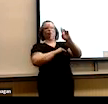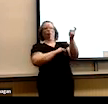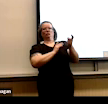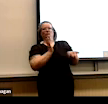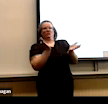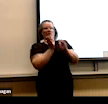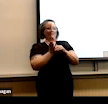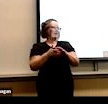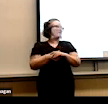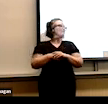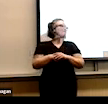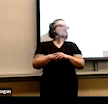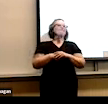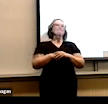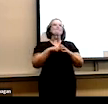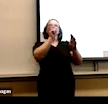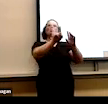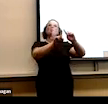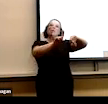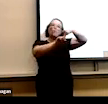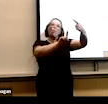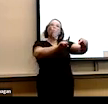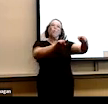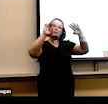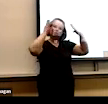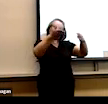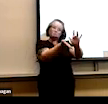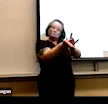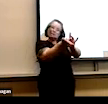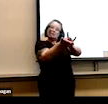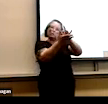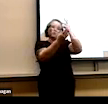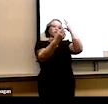socially, it's about their interests and how they'd like to see things develop over time.